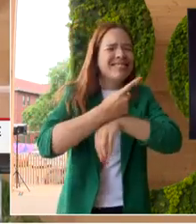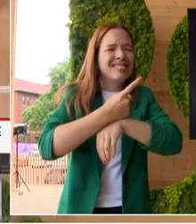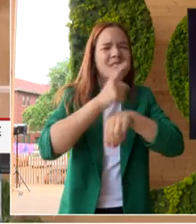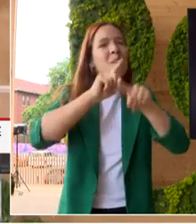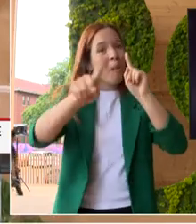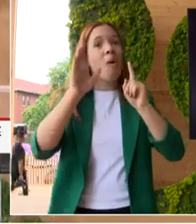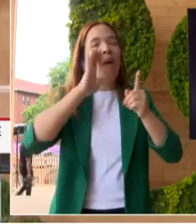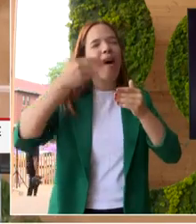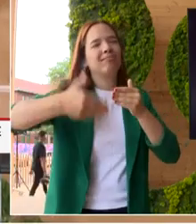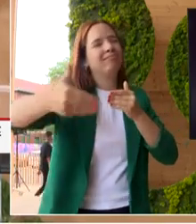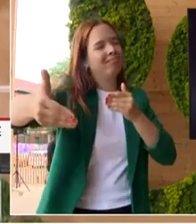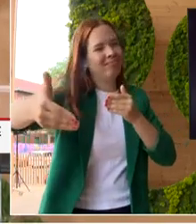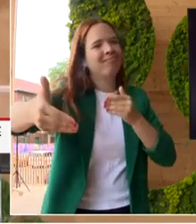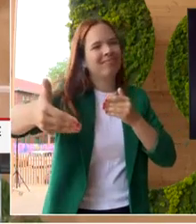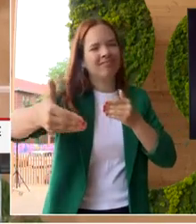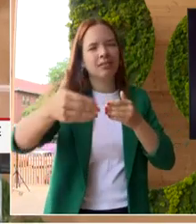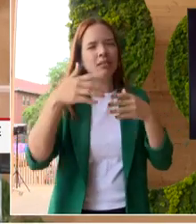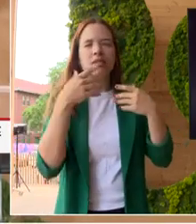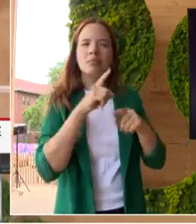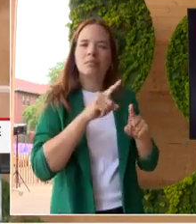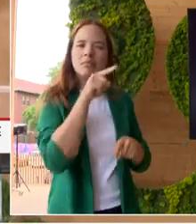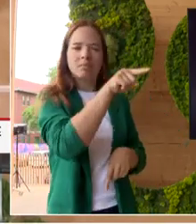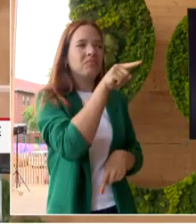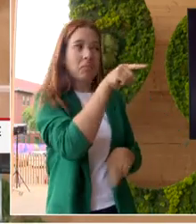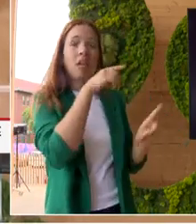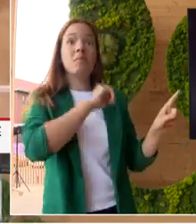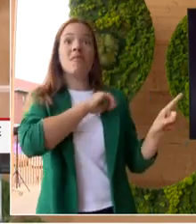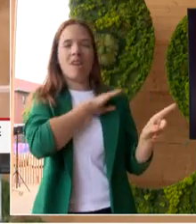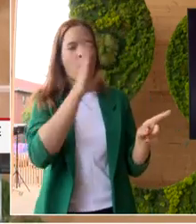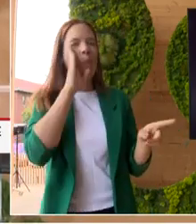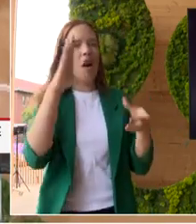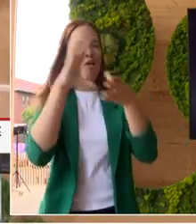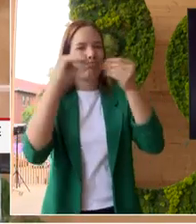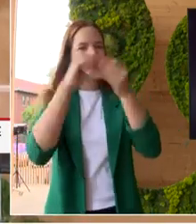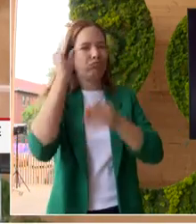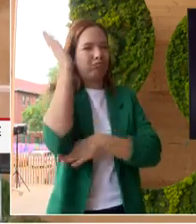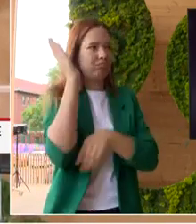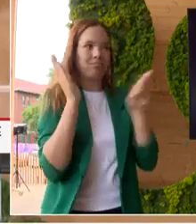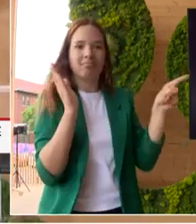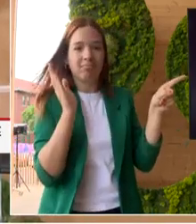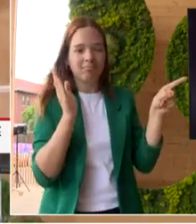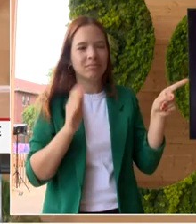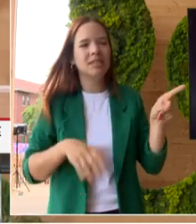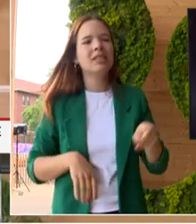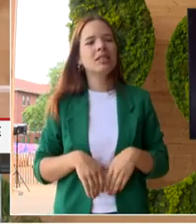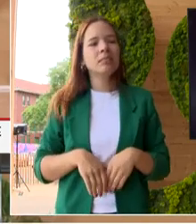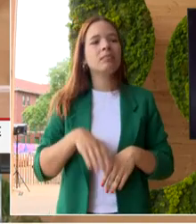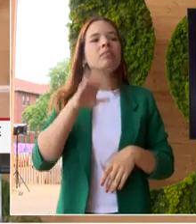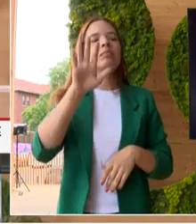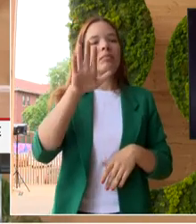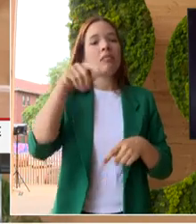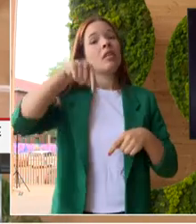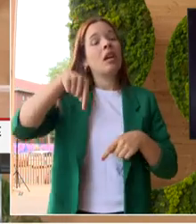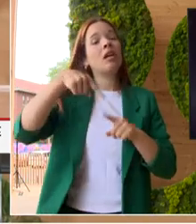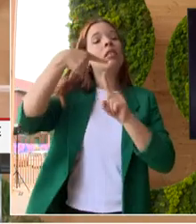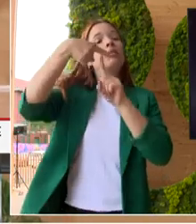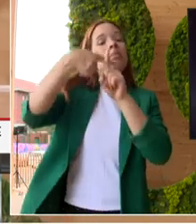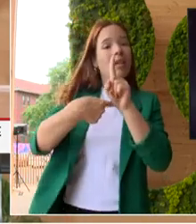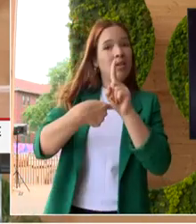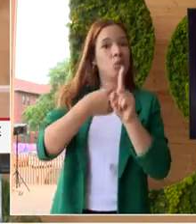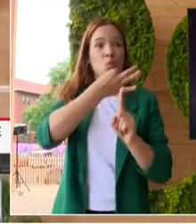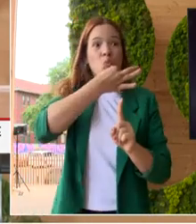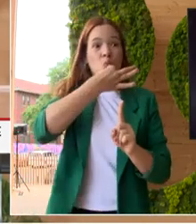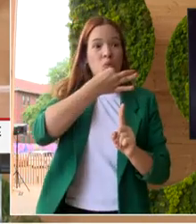you about some of those things in her talking points. But we'll be back later this month to celebrate the topping off of the Cedar Hill Regional